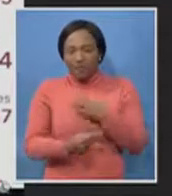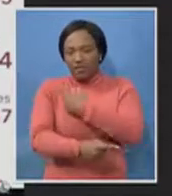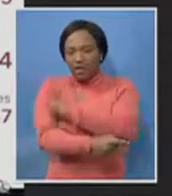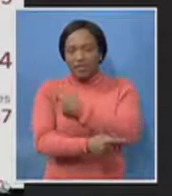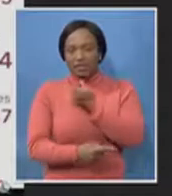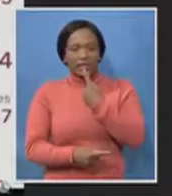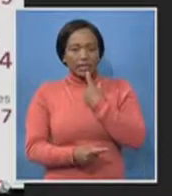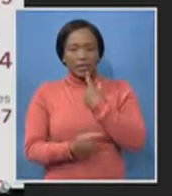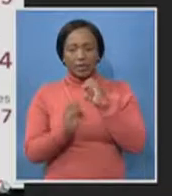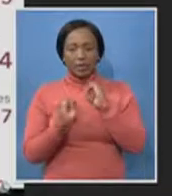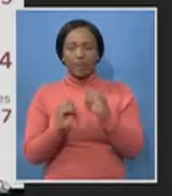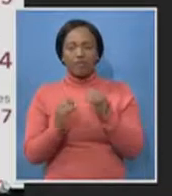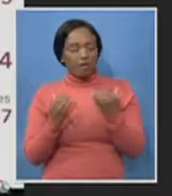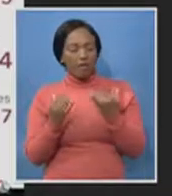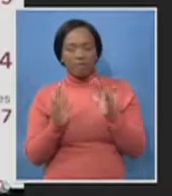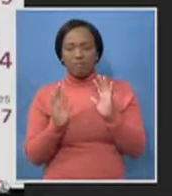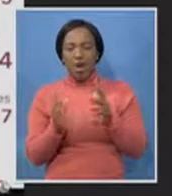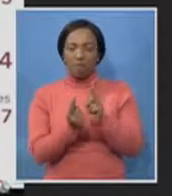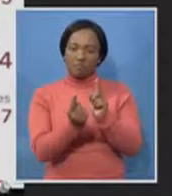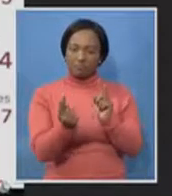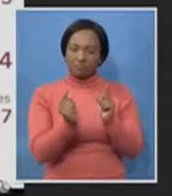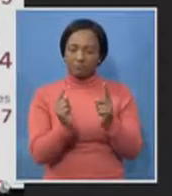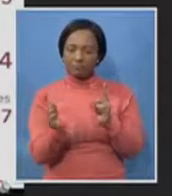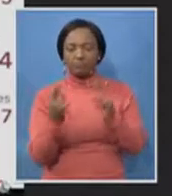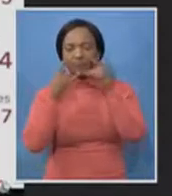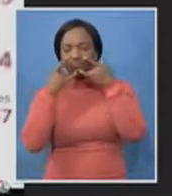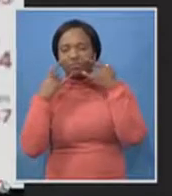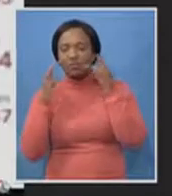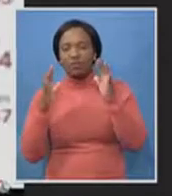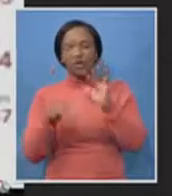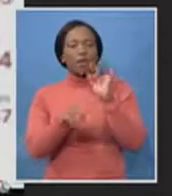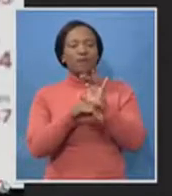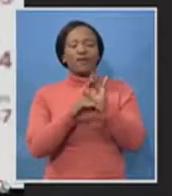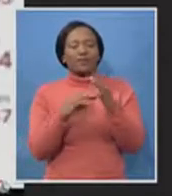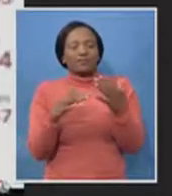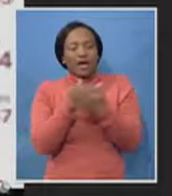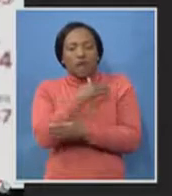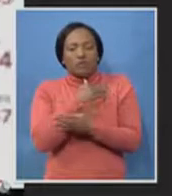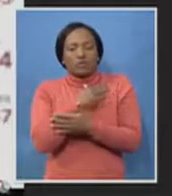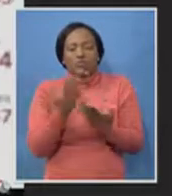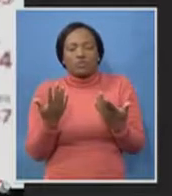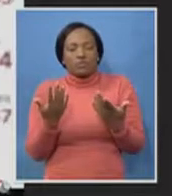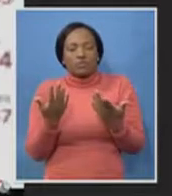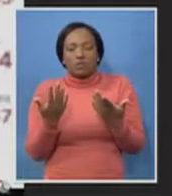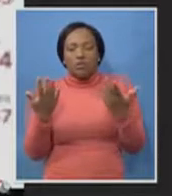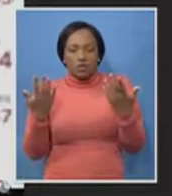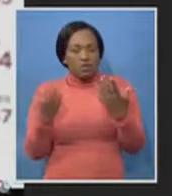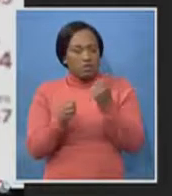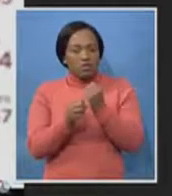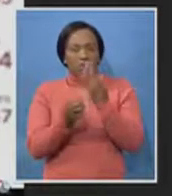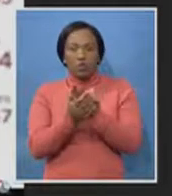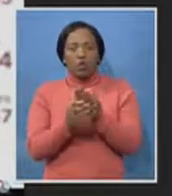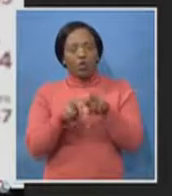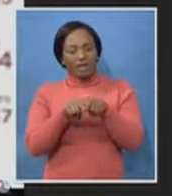much you can advise countries to do other than to say that they should decentralize testing as much as possible, but increase